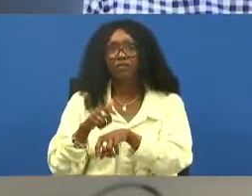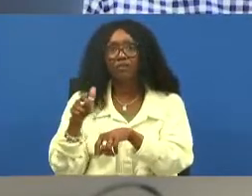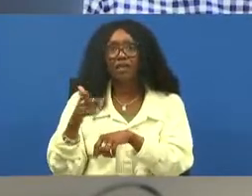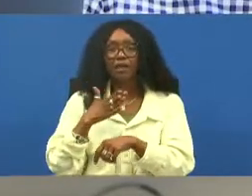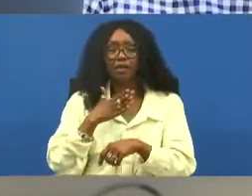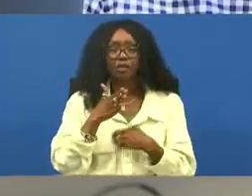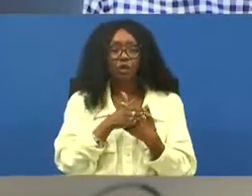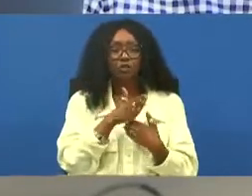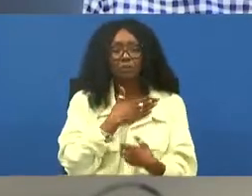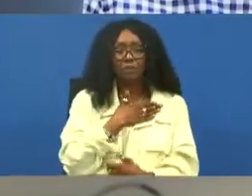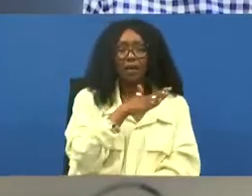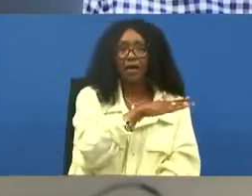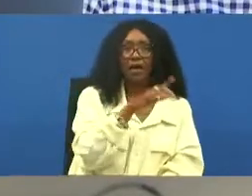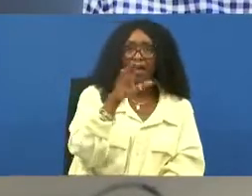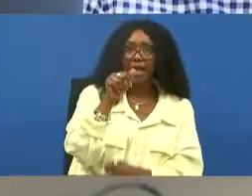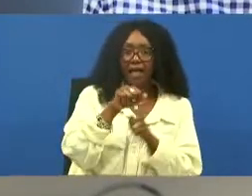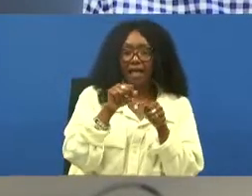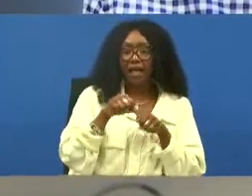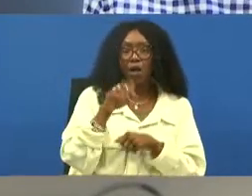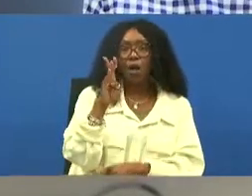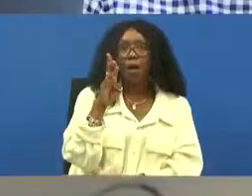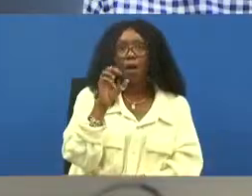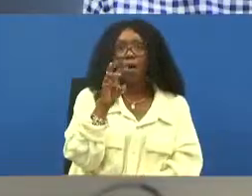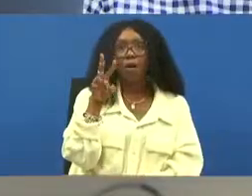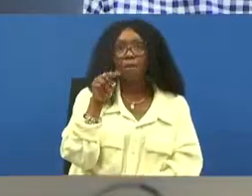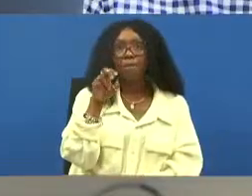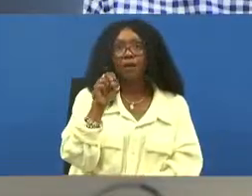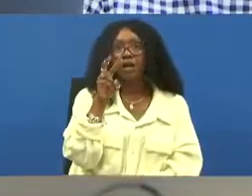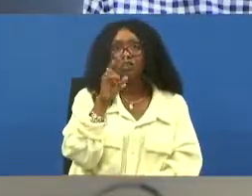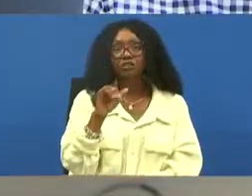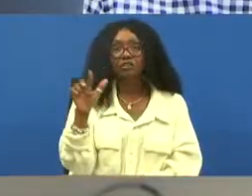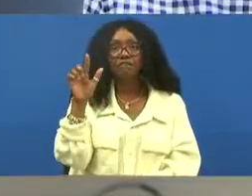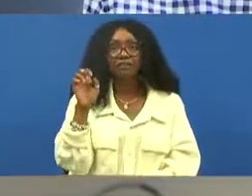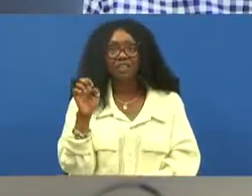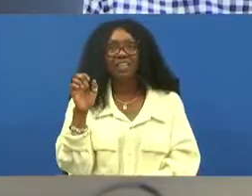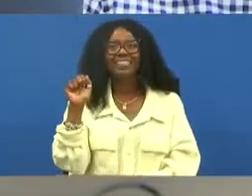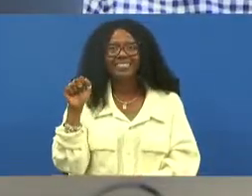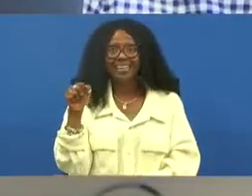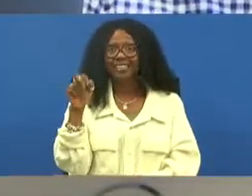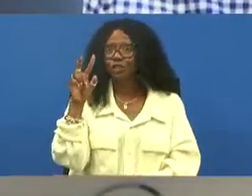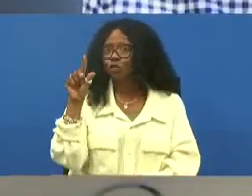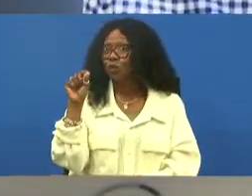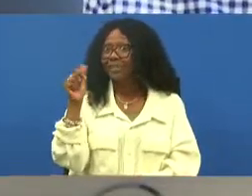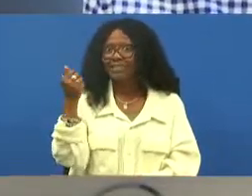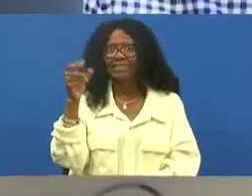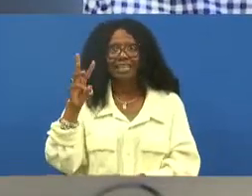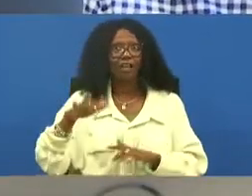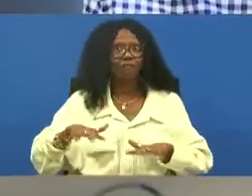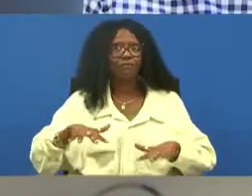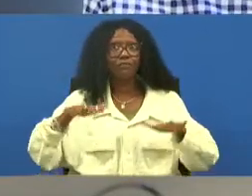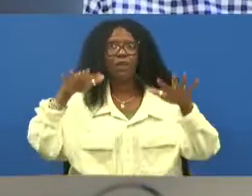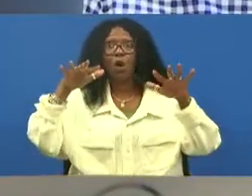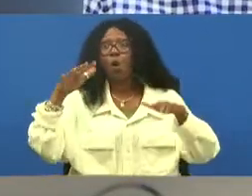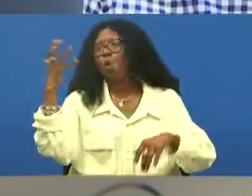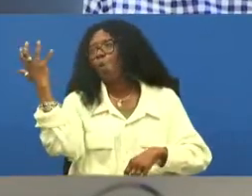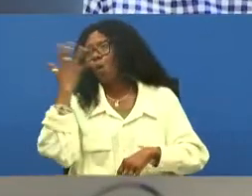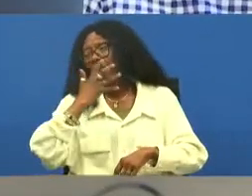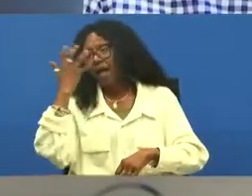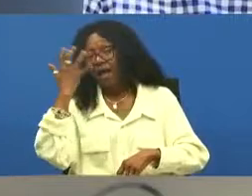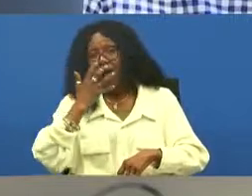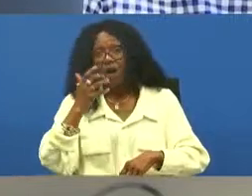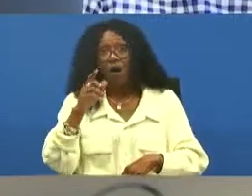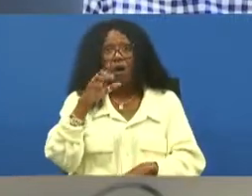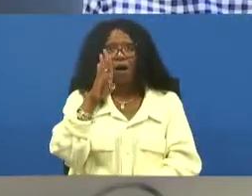Brownsfield community. And, I just want to make sure, we had the 2016 flood. It was devastating, right? You barely see anybody house it, White's